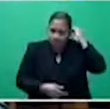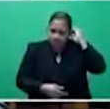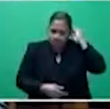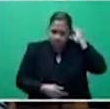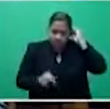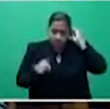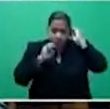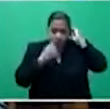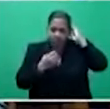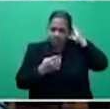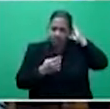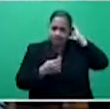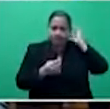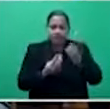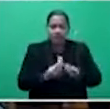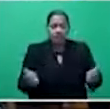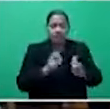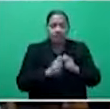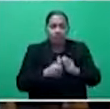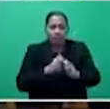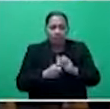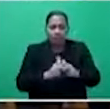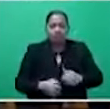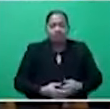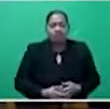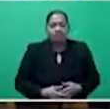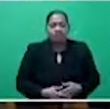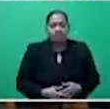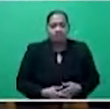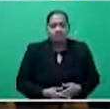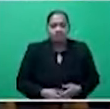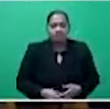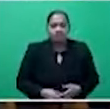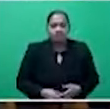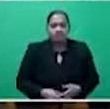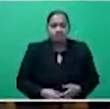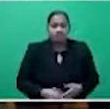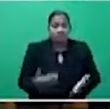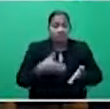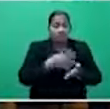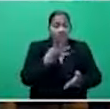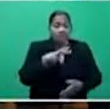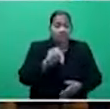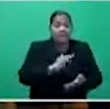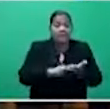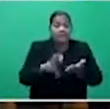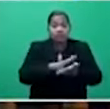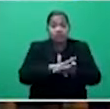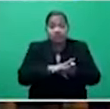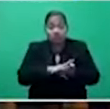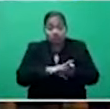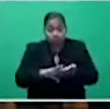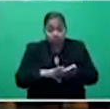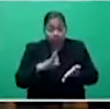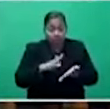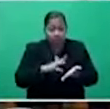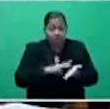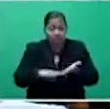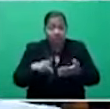problems. It will end water woes in the Lemhi-Nassori corridor by an additional 40 million litres of water. At the moment, we're short of 2